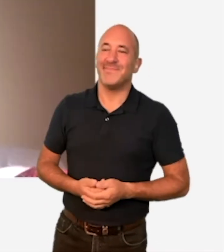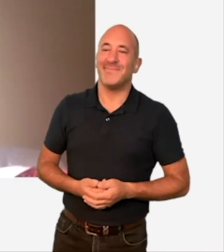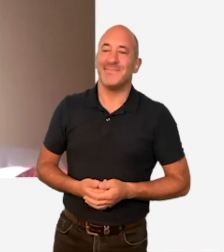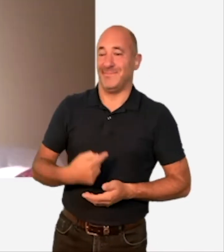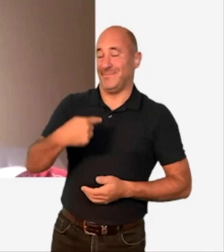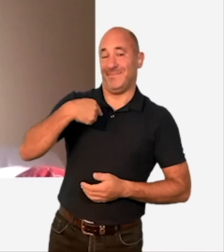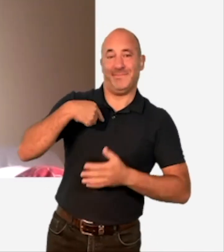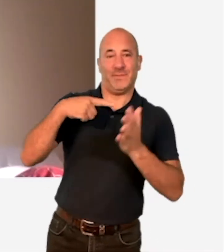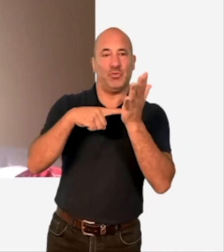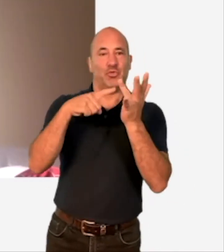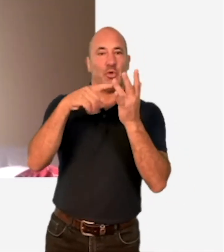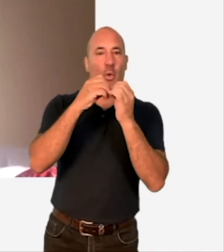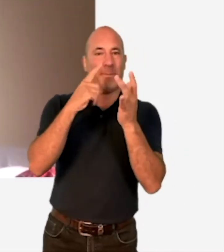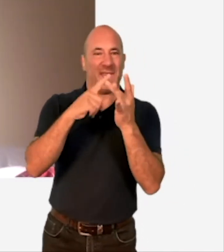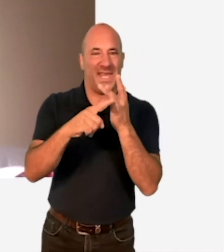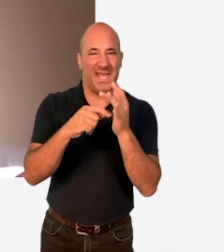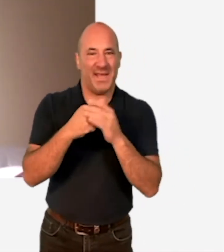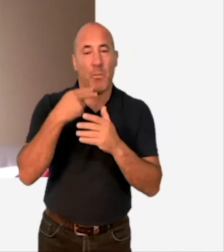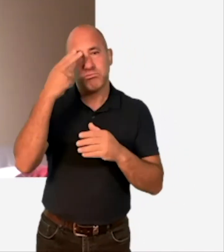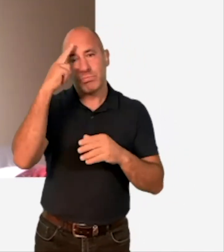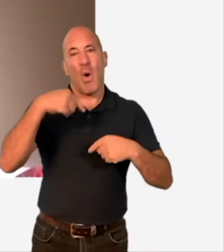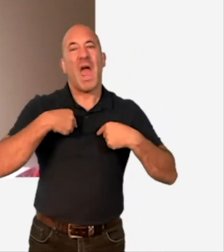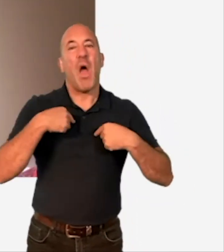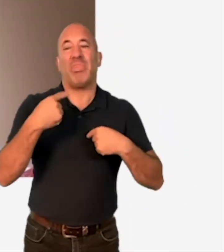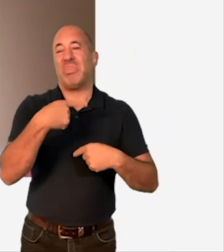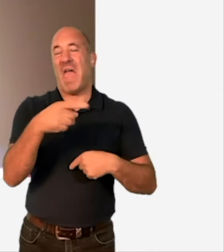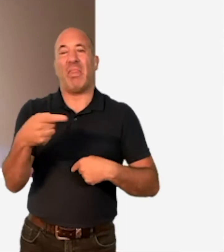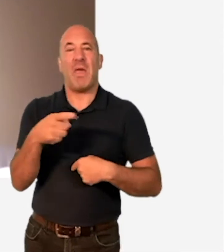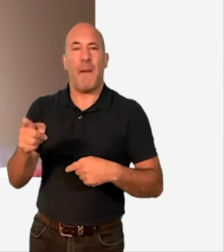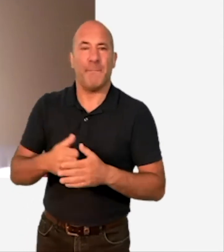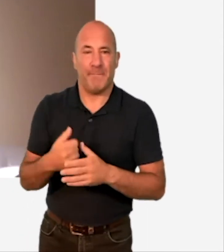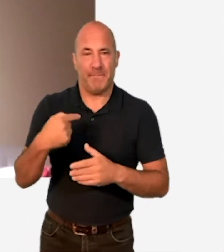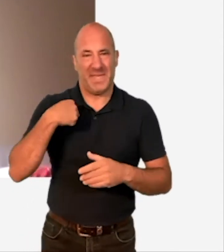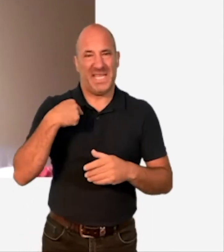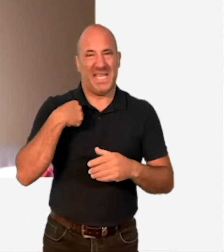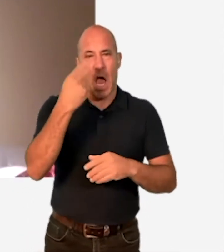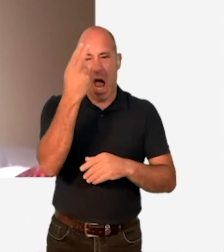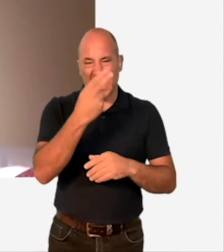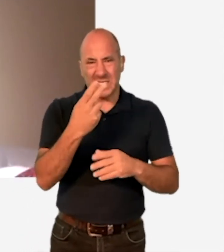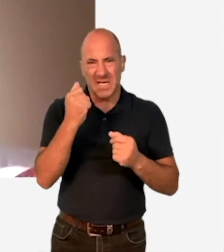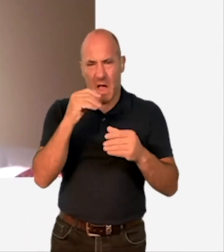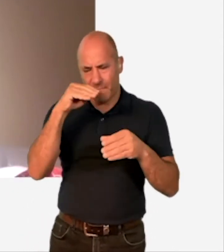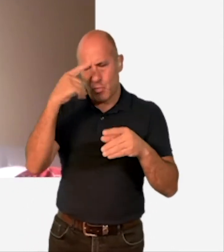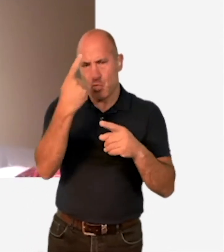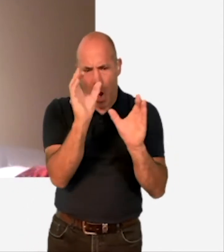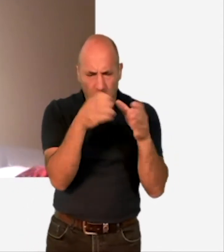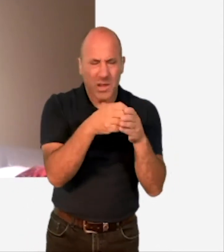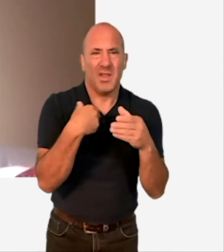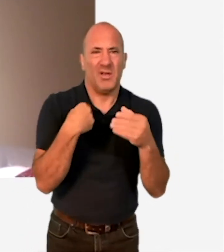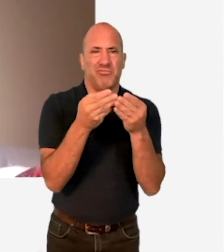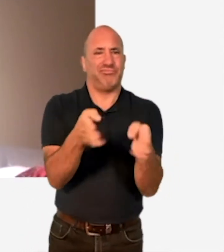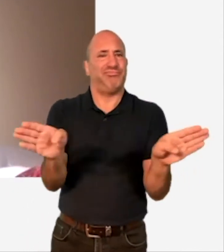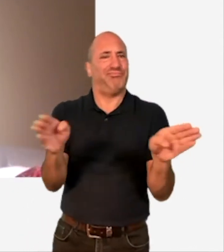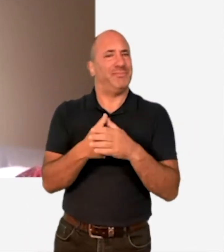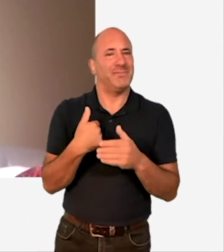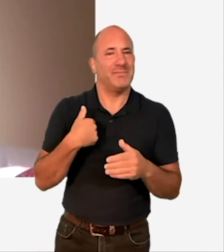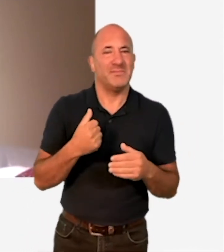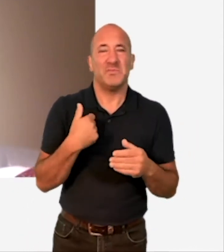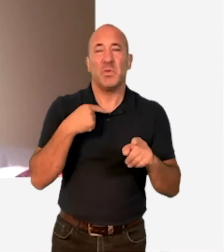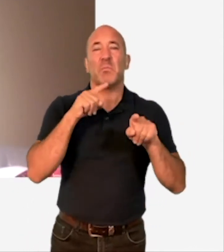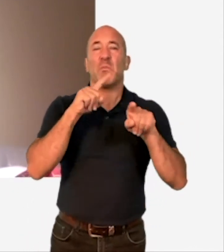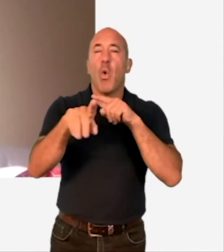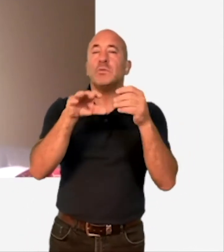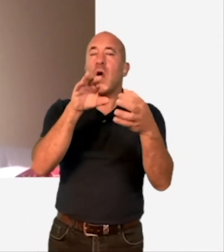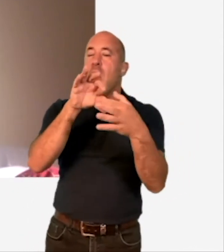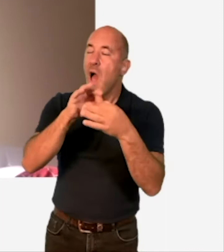Hi, my name's Tobi, pronouns they, them. I'm an interdisciplinary artist. I work mostly